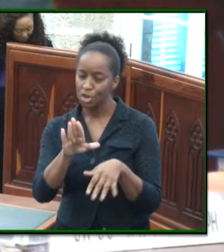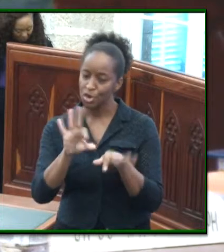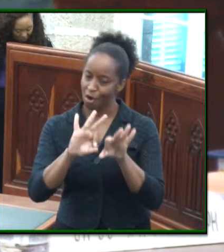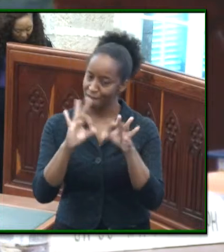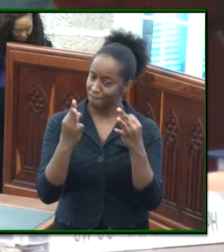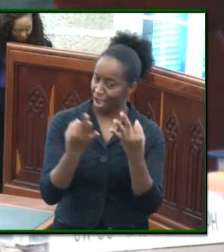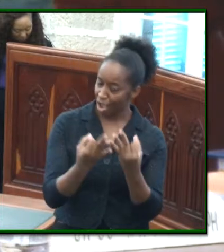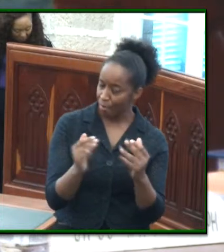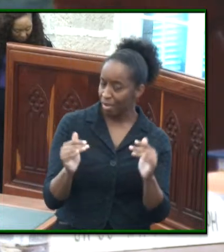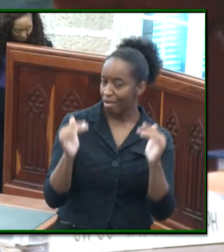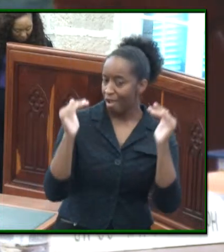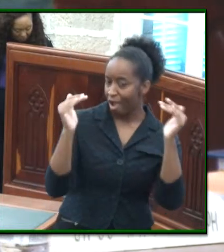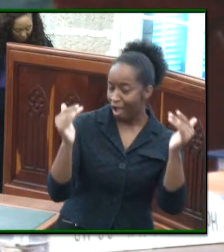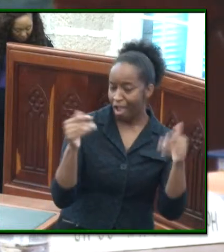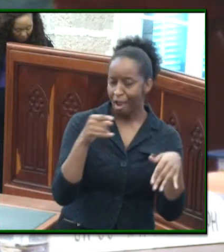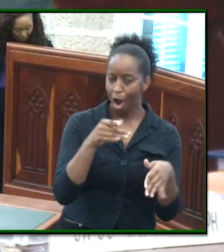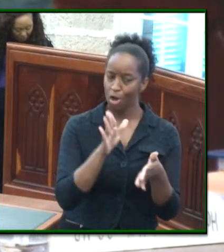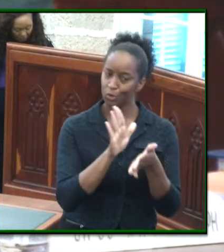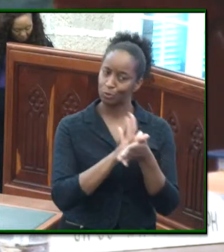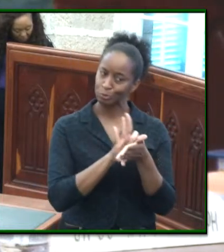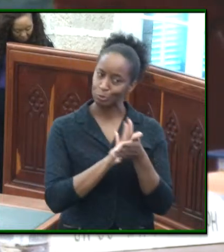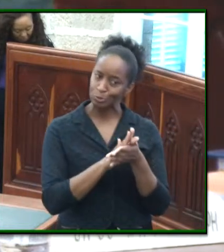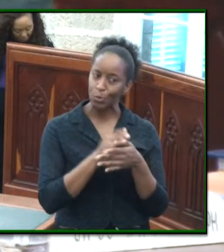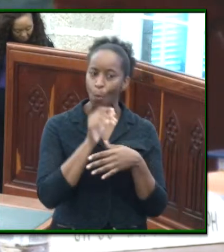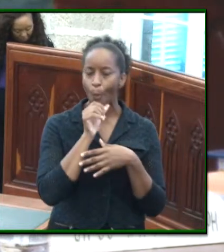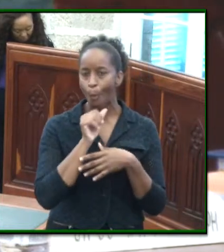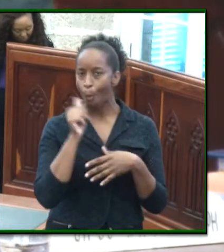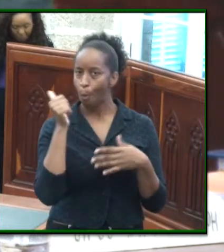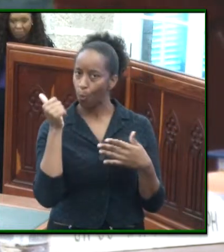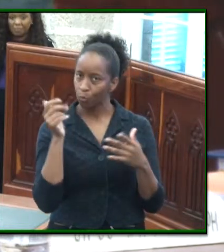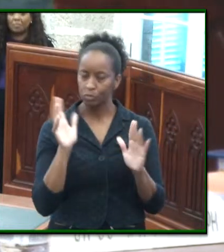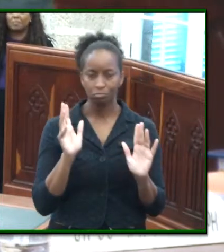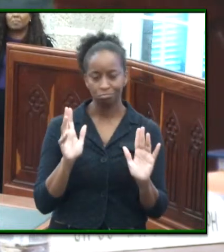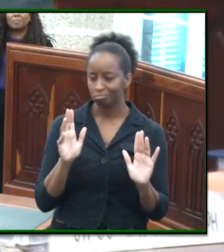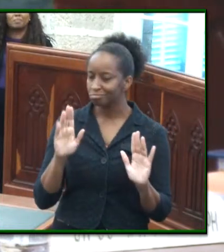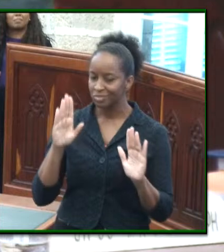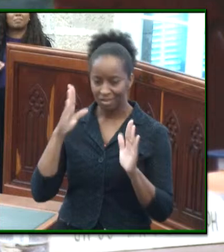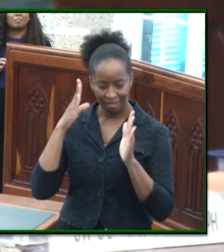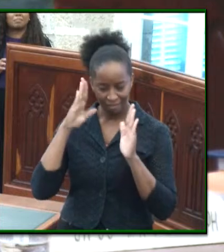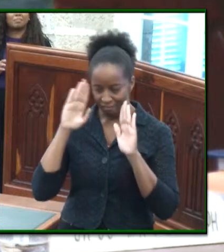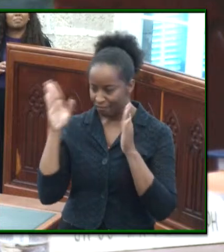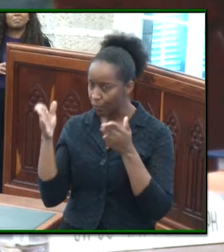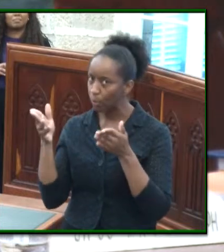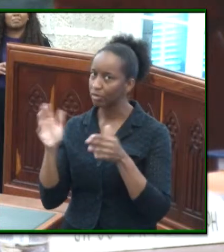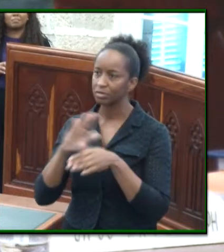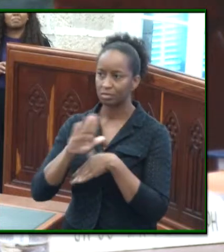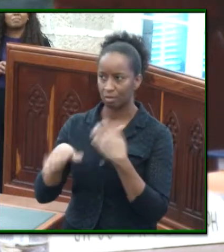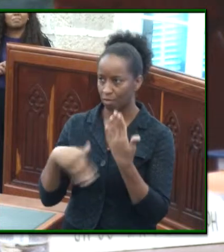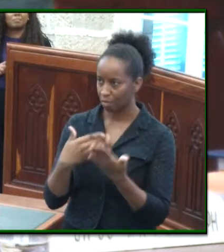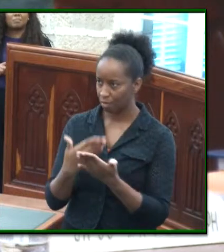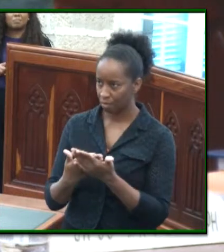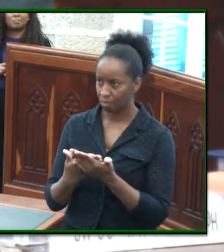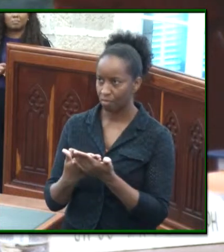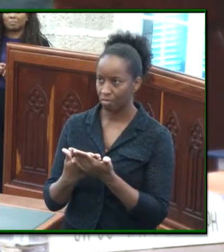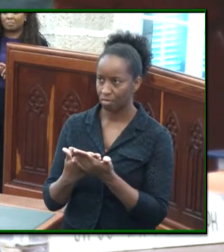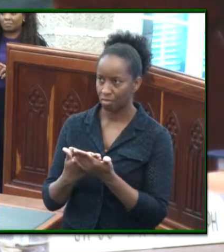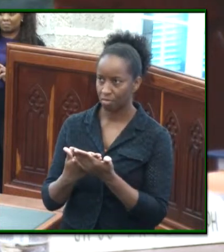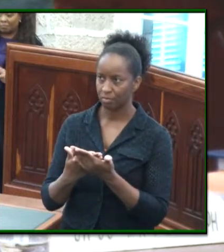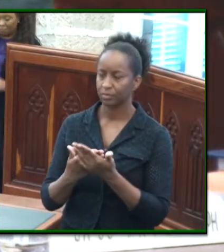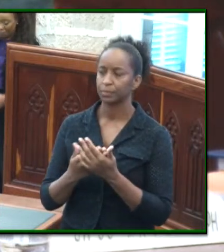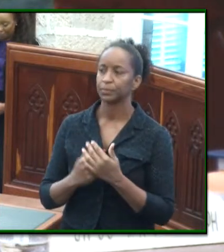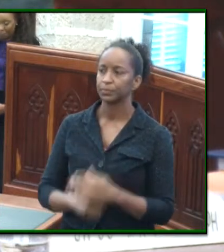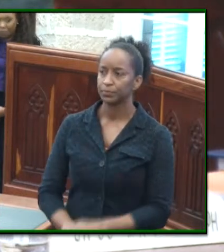second chances. And we all know of what I speak. Now, Mr. Chairman, in